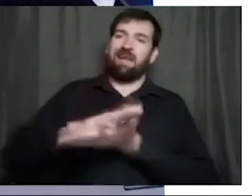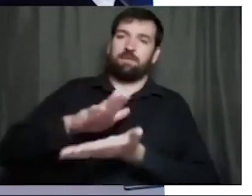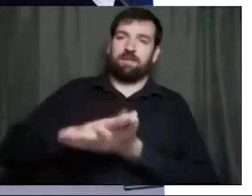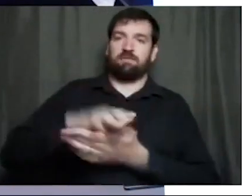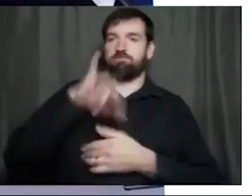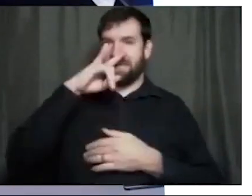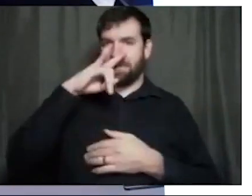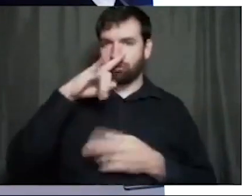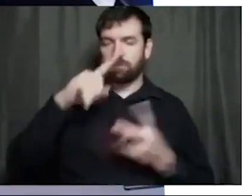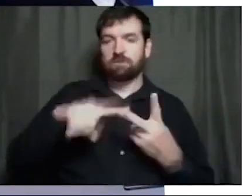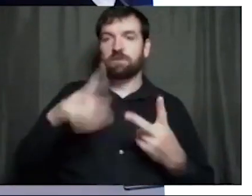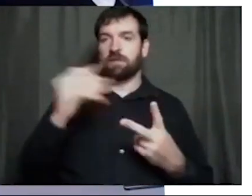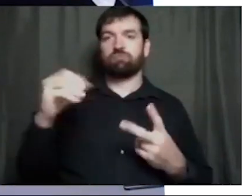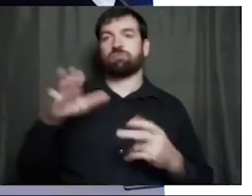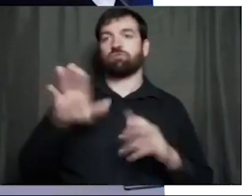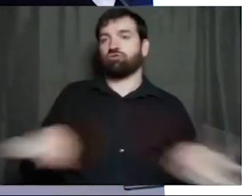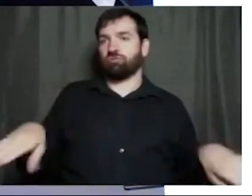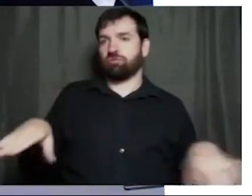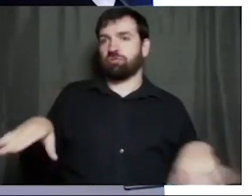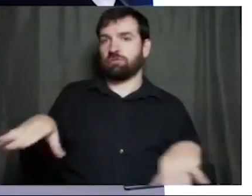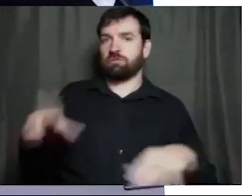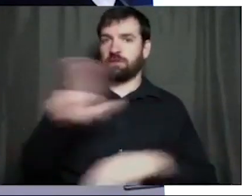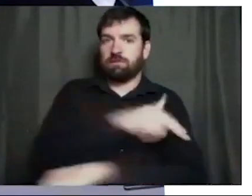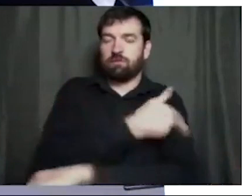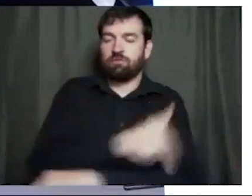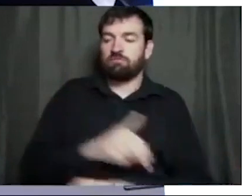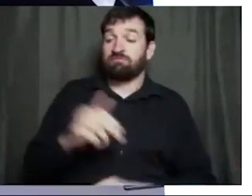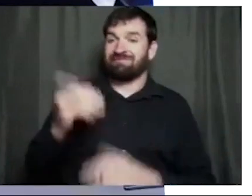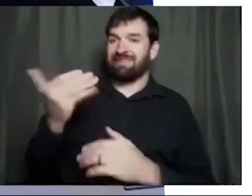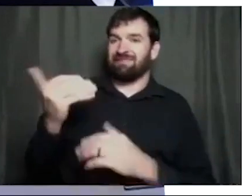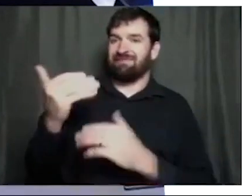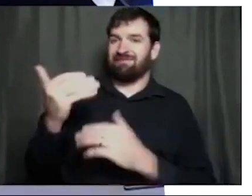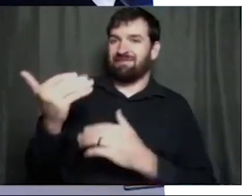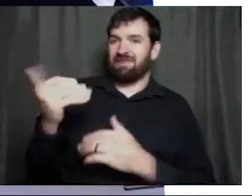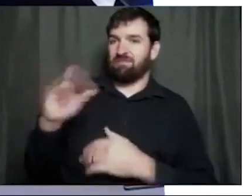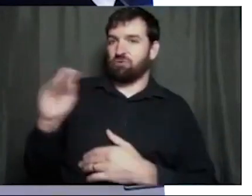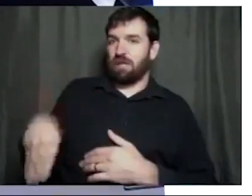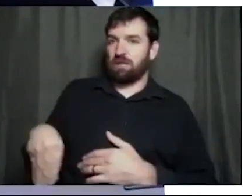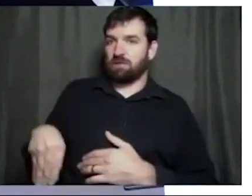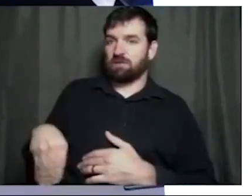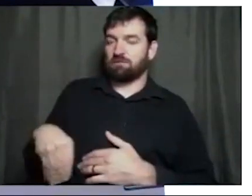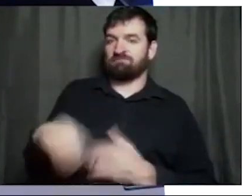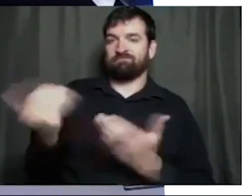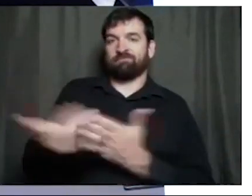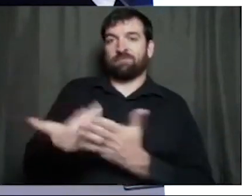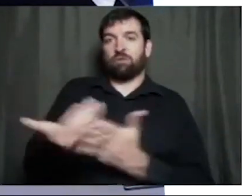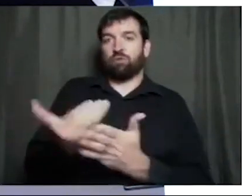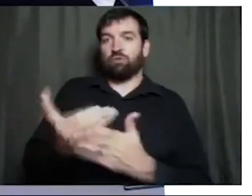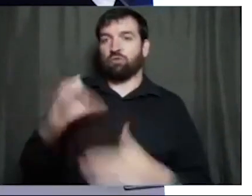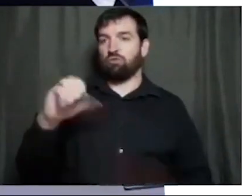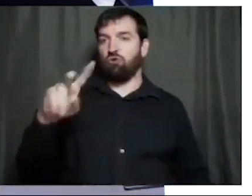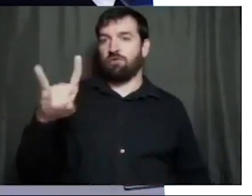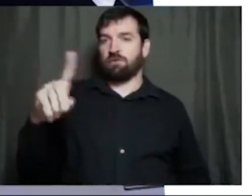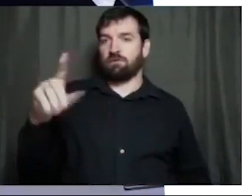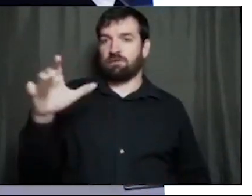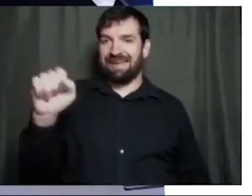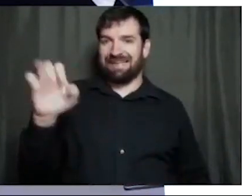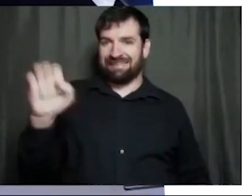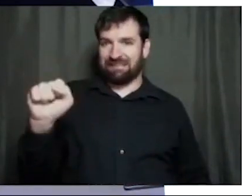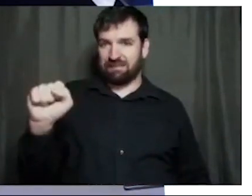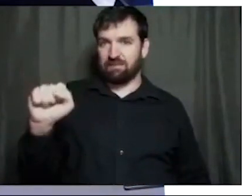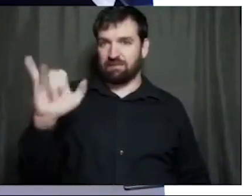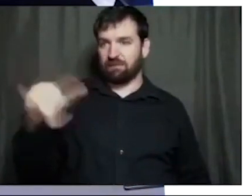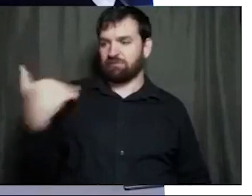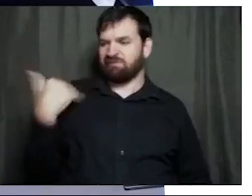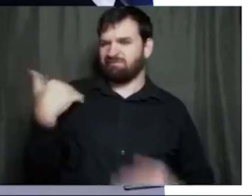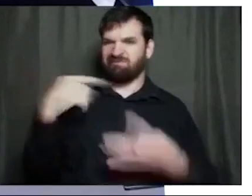said that children accounted for about 15% of the newly reported COVID-19 cases. That was at the start of August, so really before school